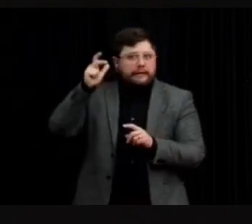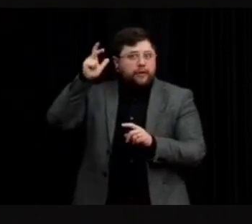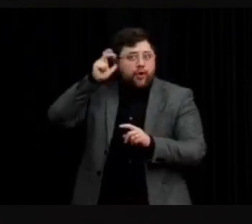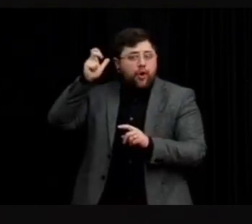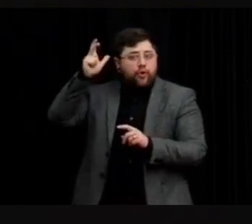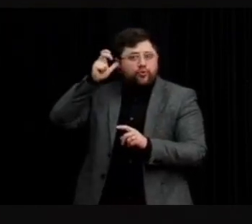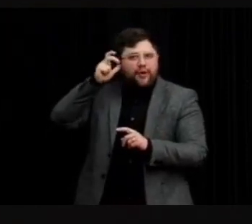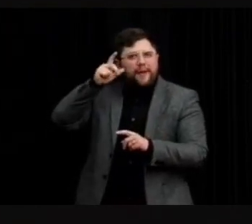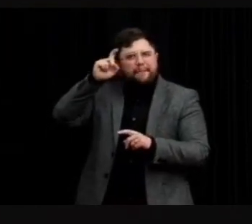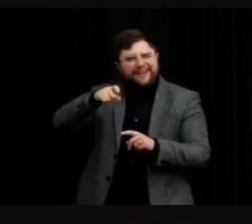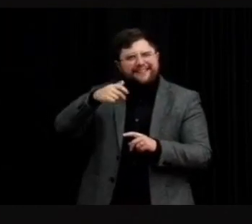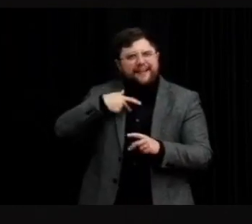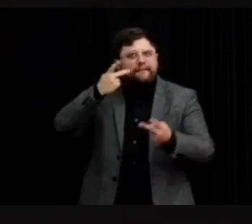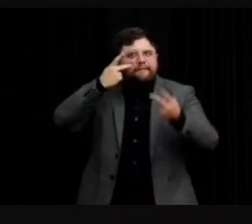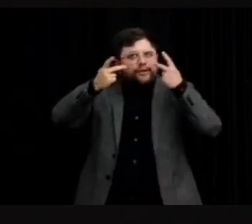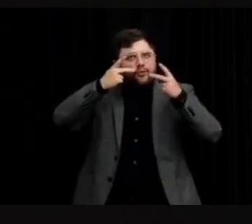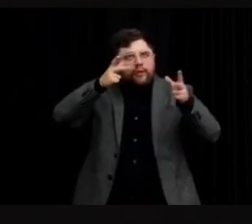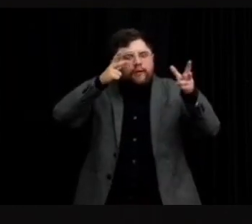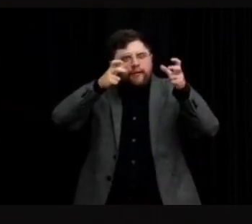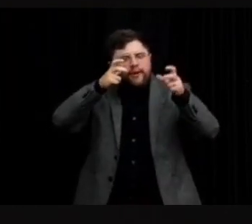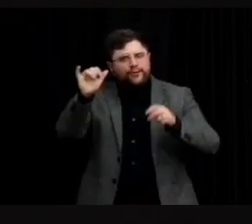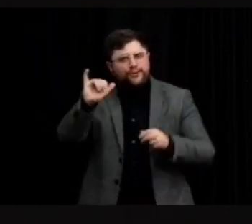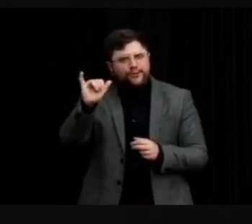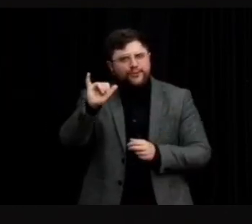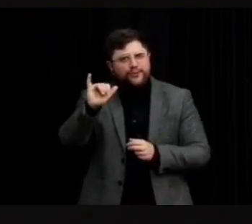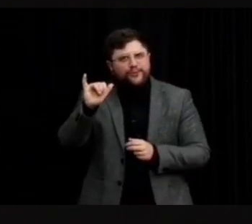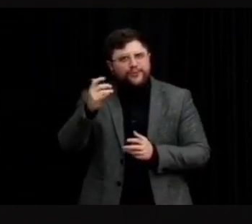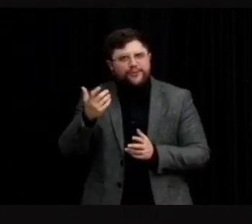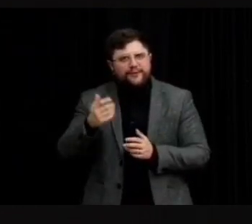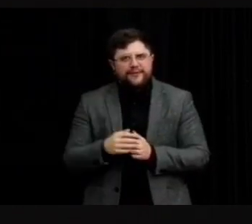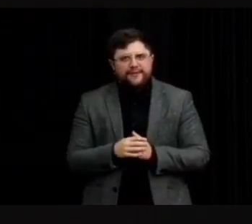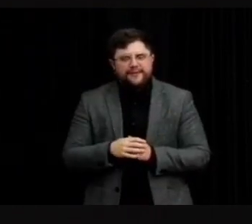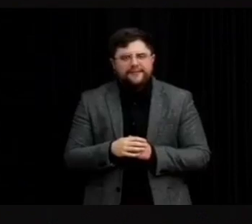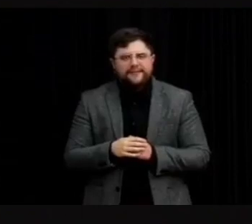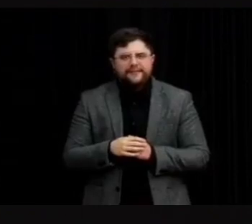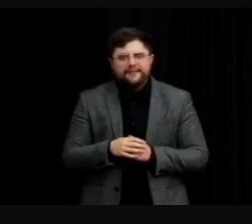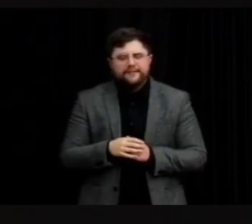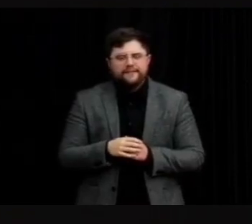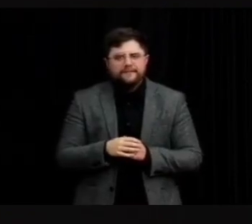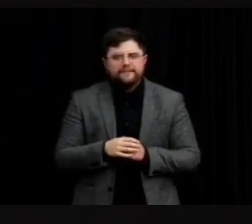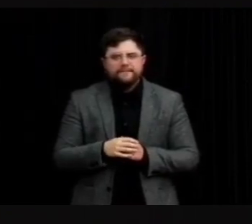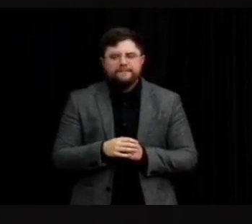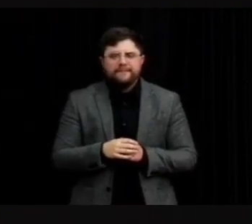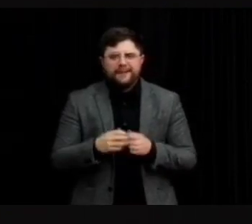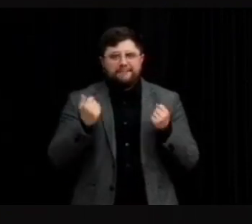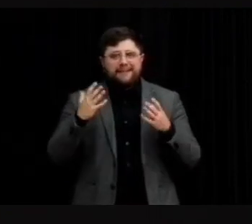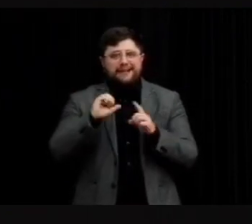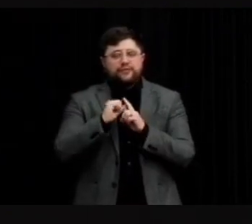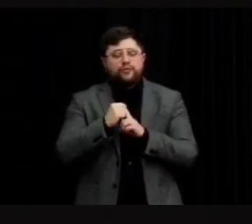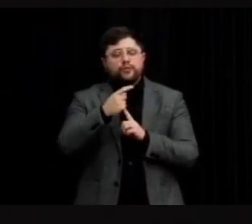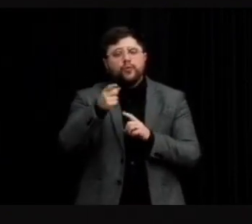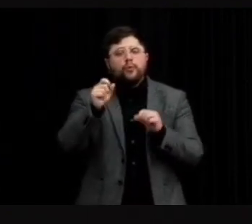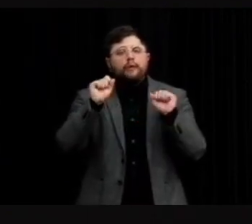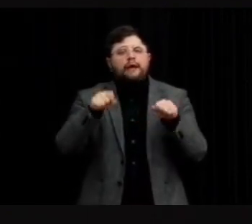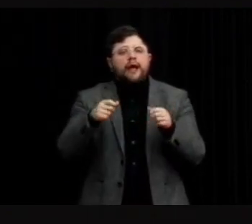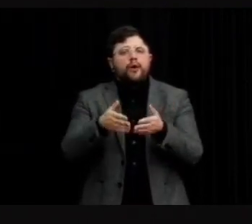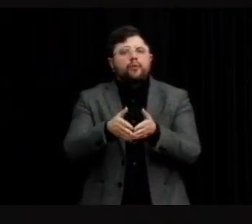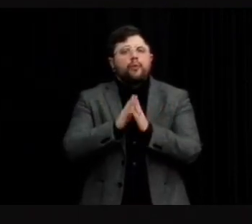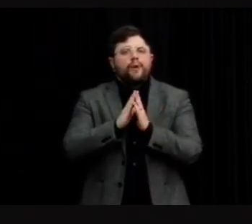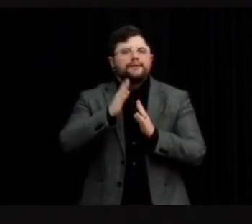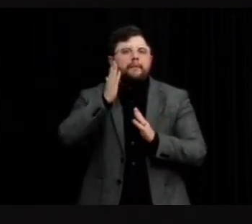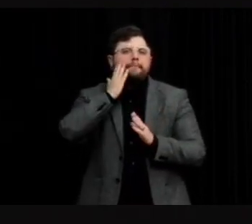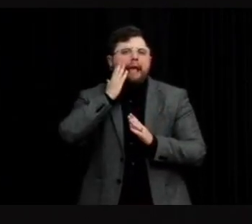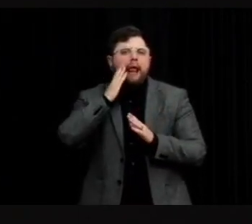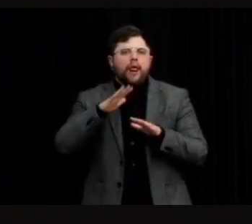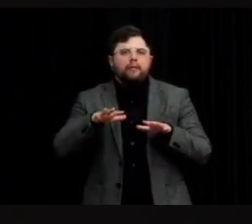information, you need a flashing light on that. And in a lot of cases, you can request a bed